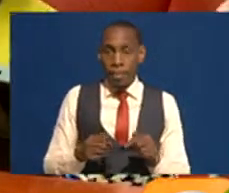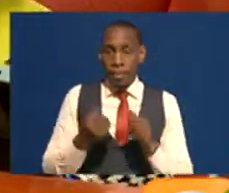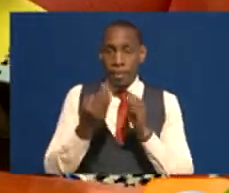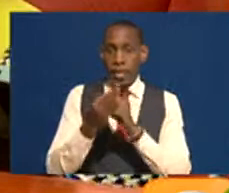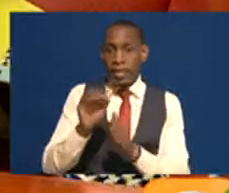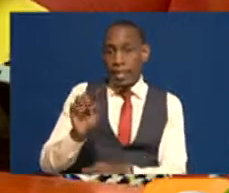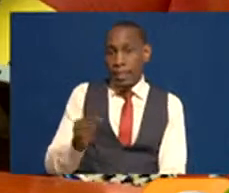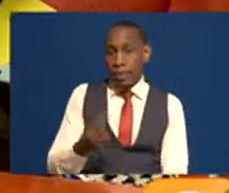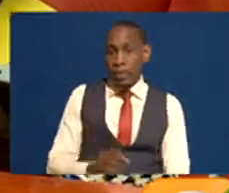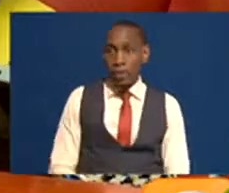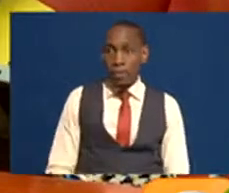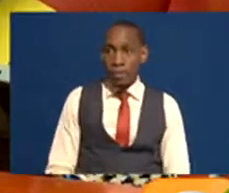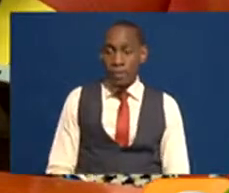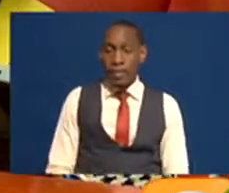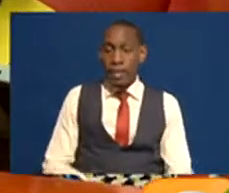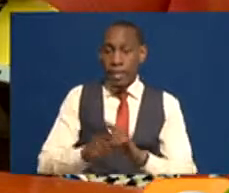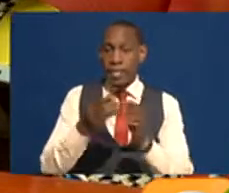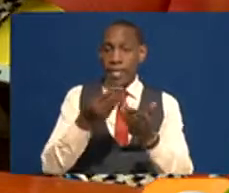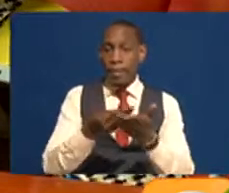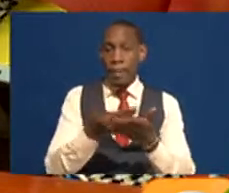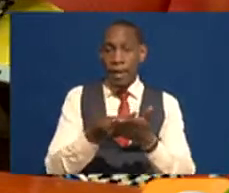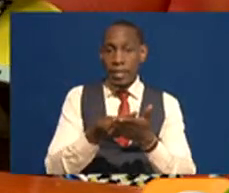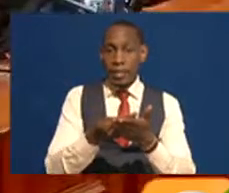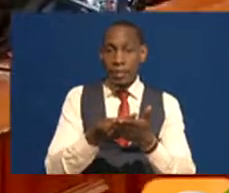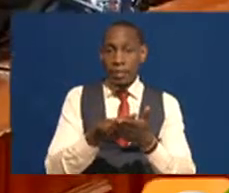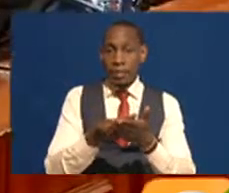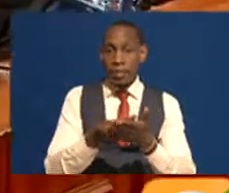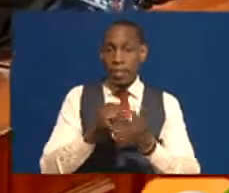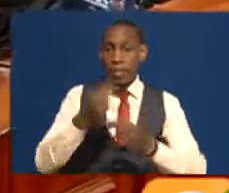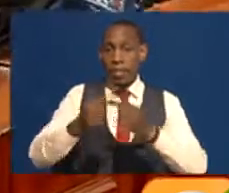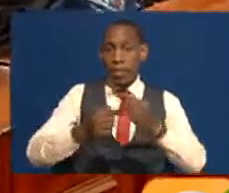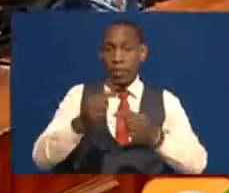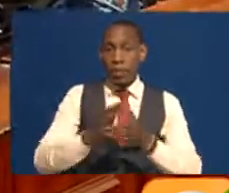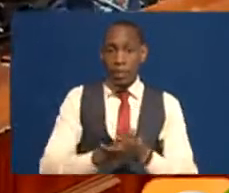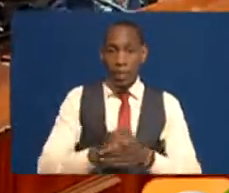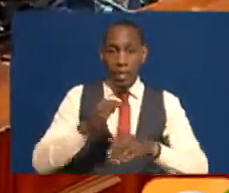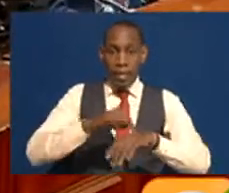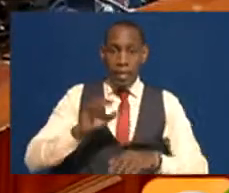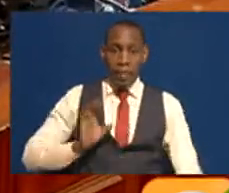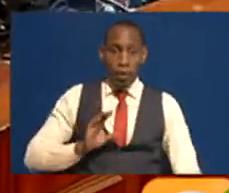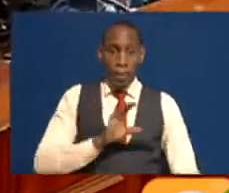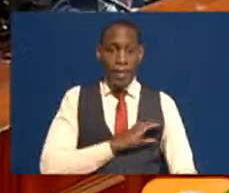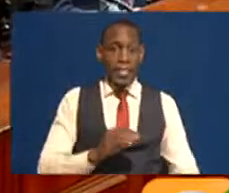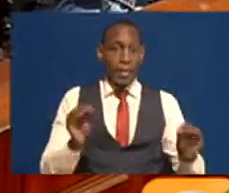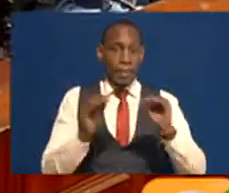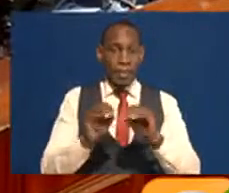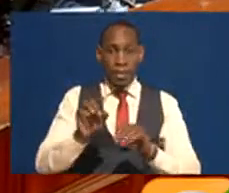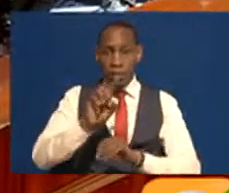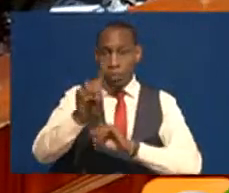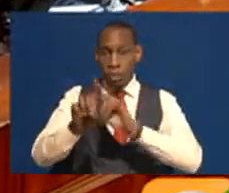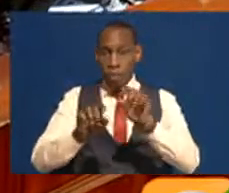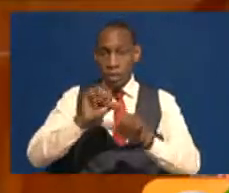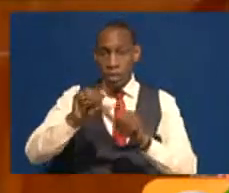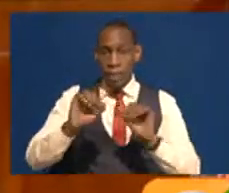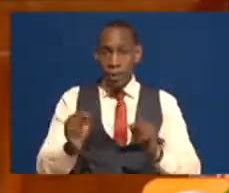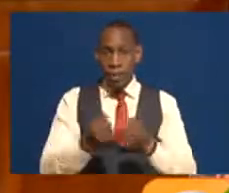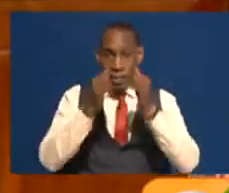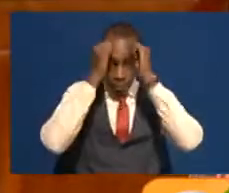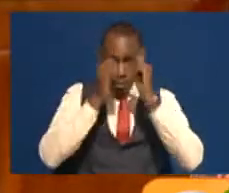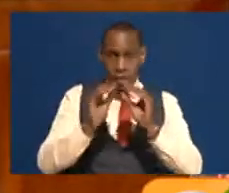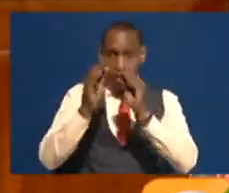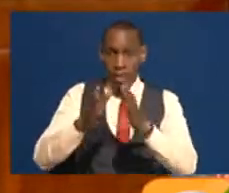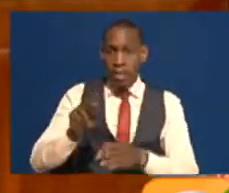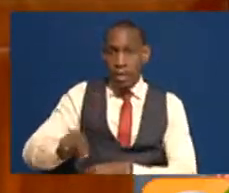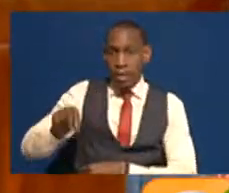the 13,000. This is money that is recurrent. During the committee session, questions on the safety of learners and teachers